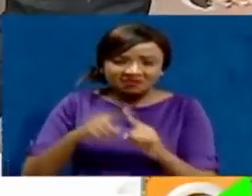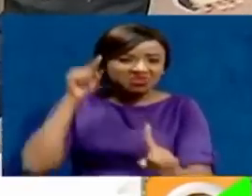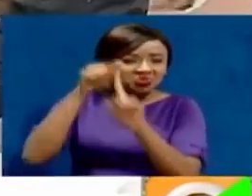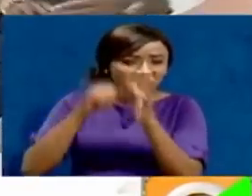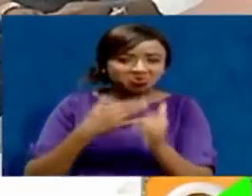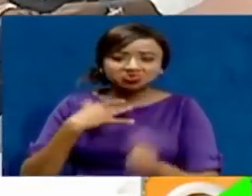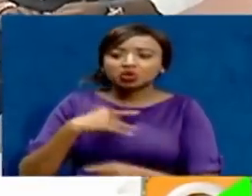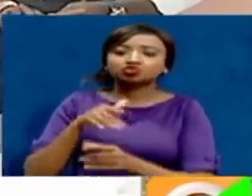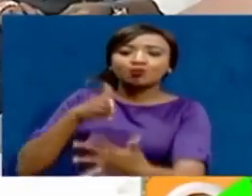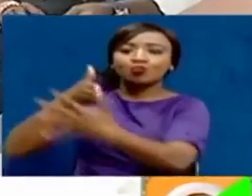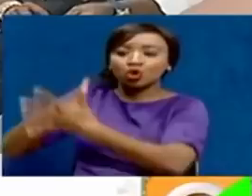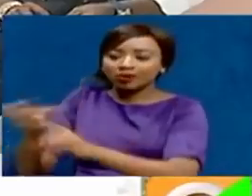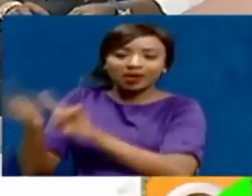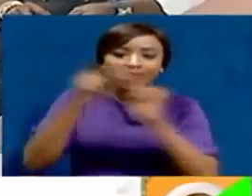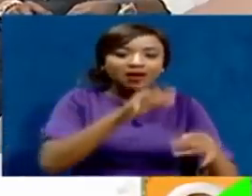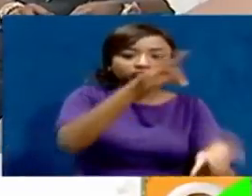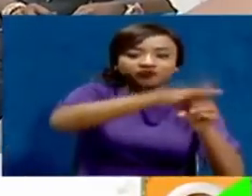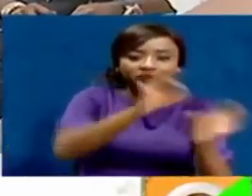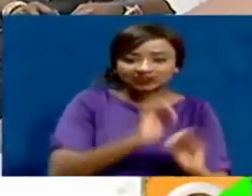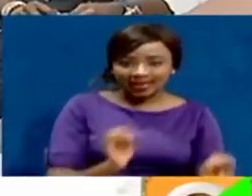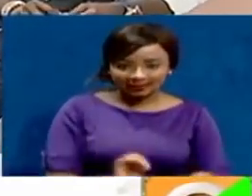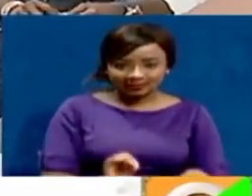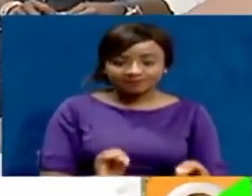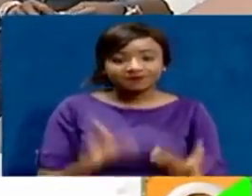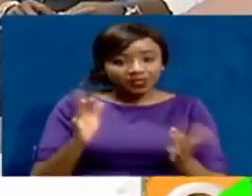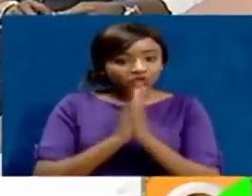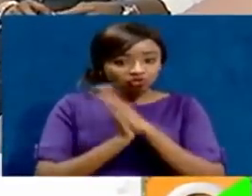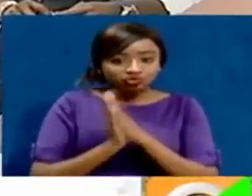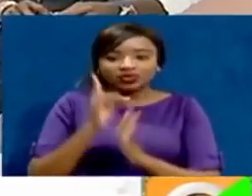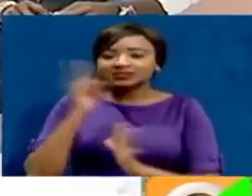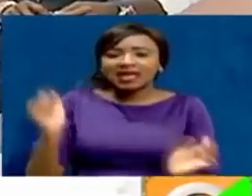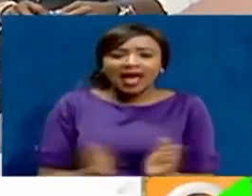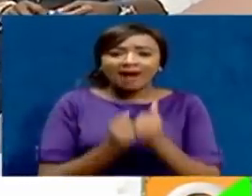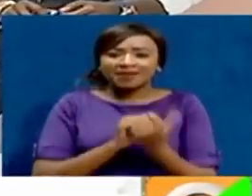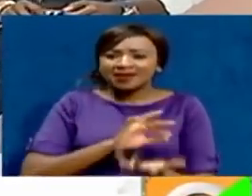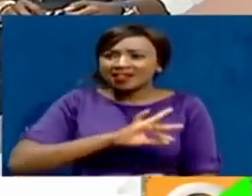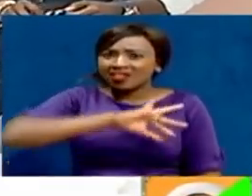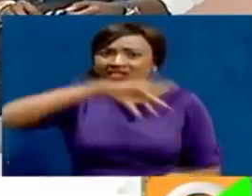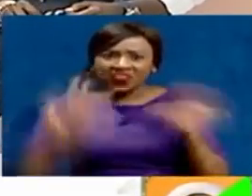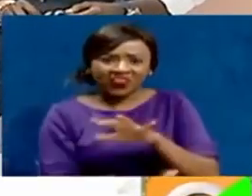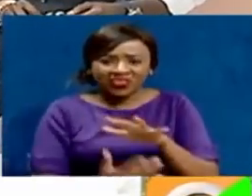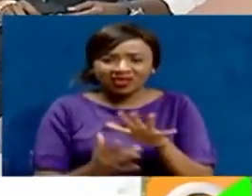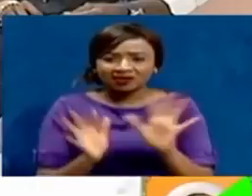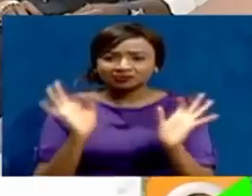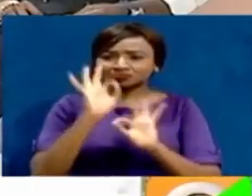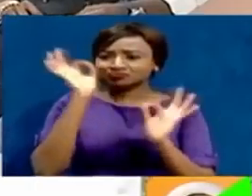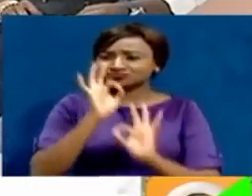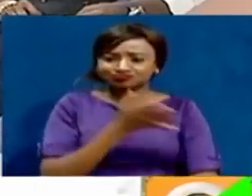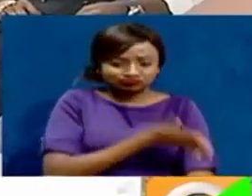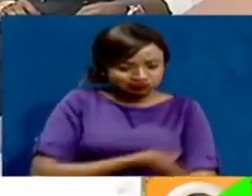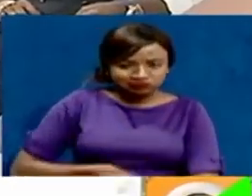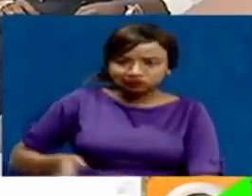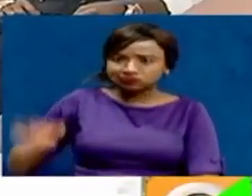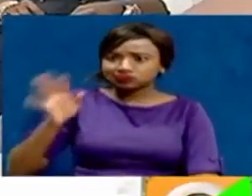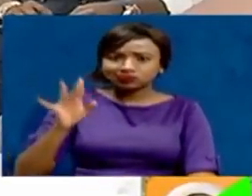senators from a critical vote on the revenue allocation formula. Stephen Letoo reports on the dramatic scenes that carried over from a tense night